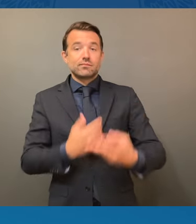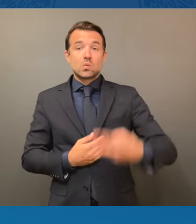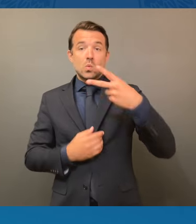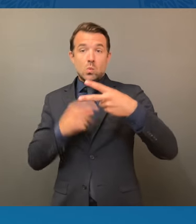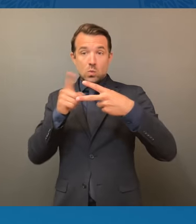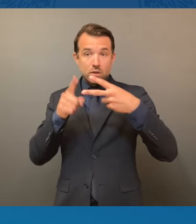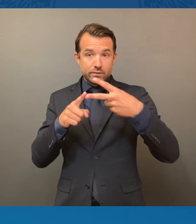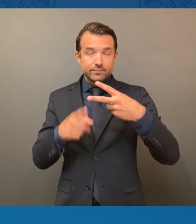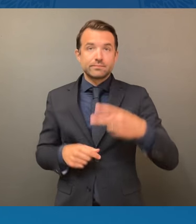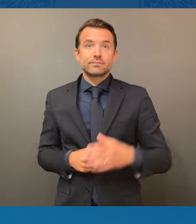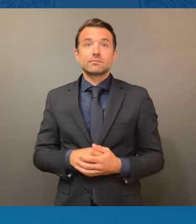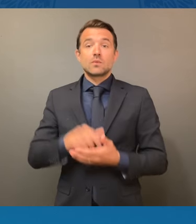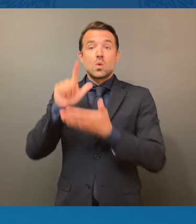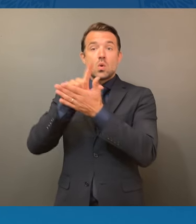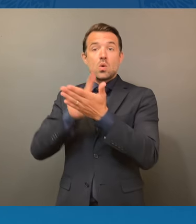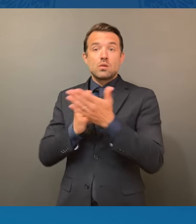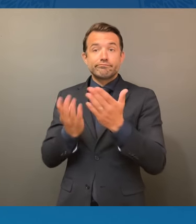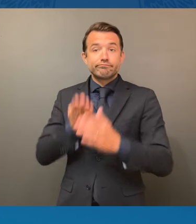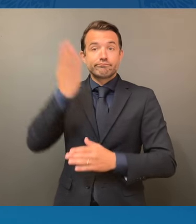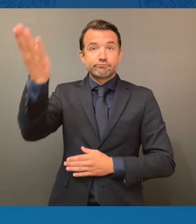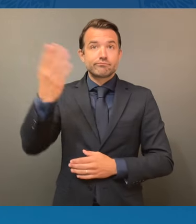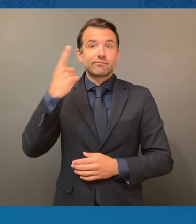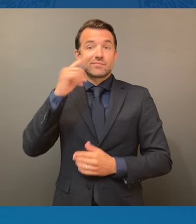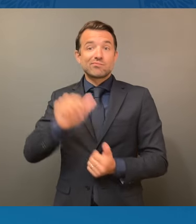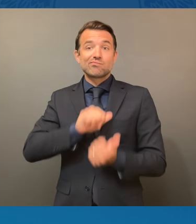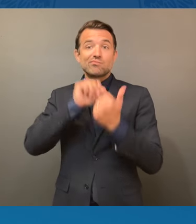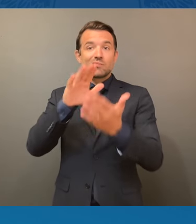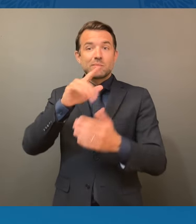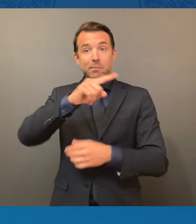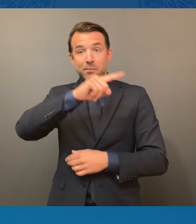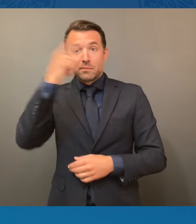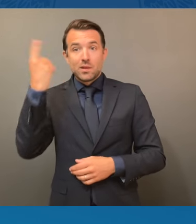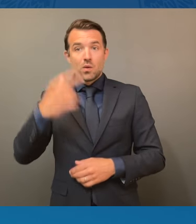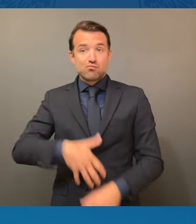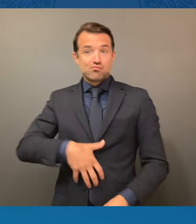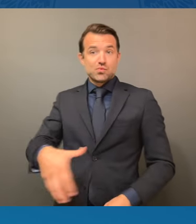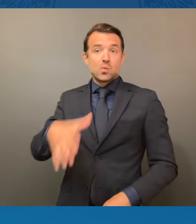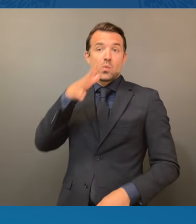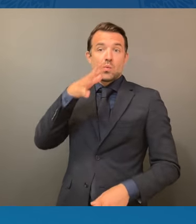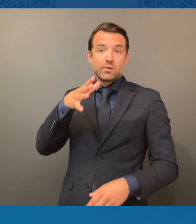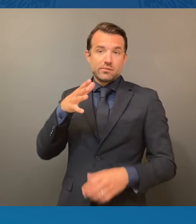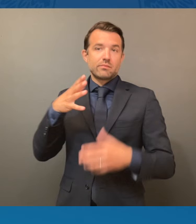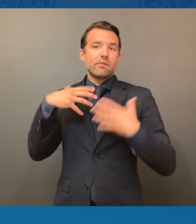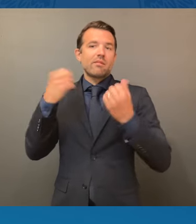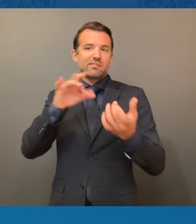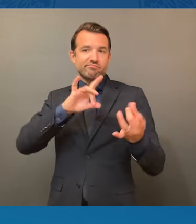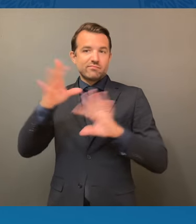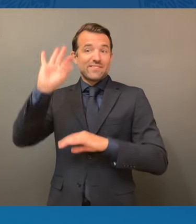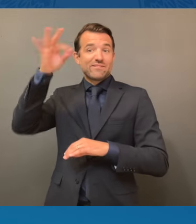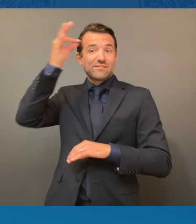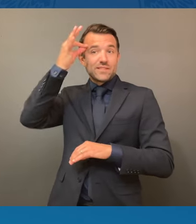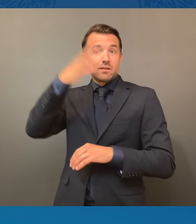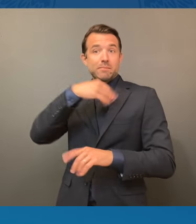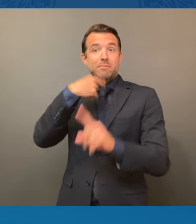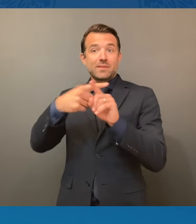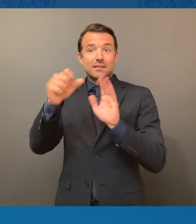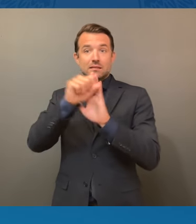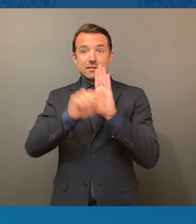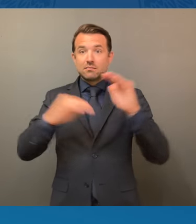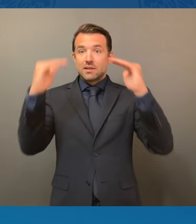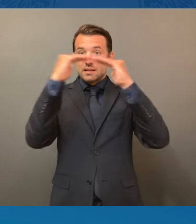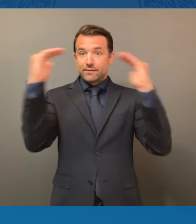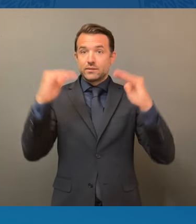at addressing the Black maternal health crisis at both the federal and state levels. The Maternal Care Act and